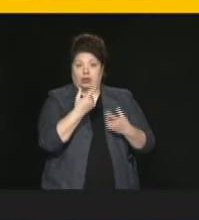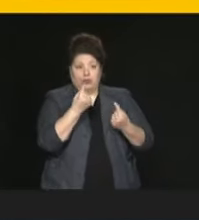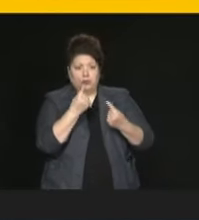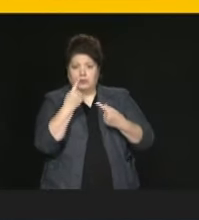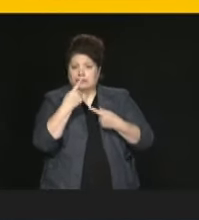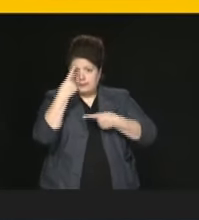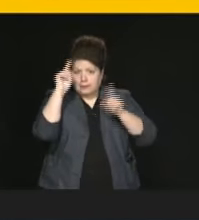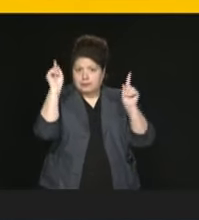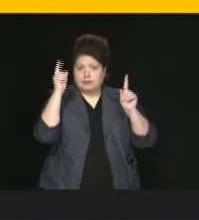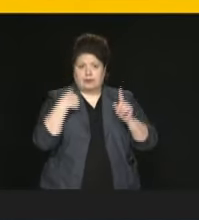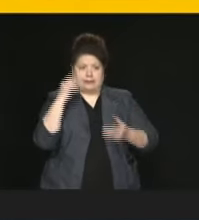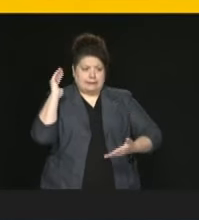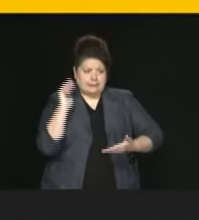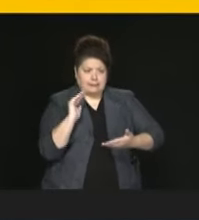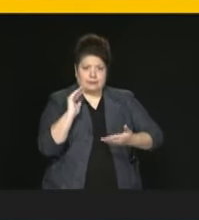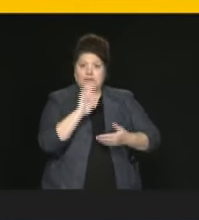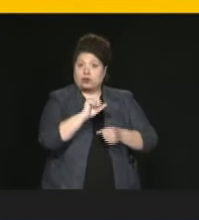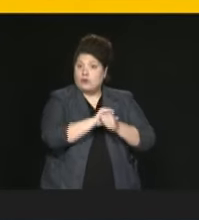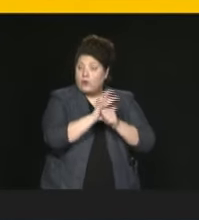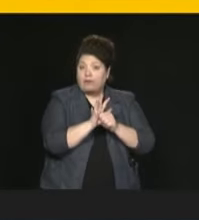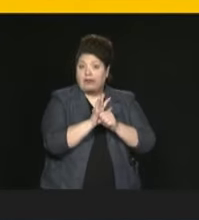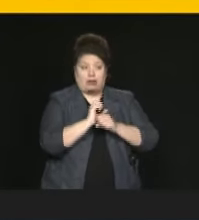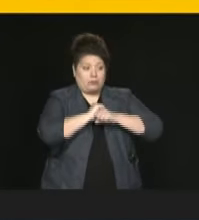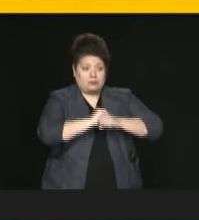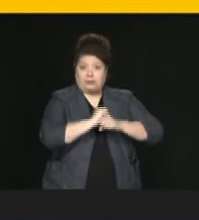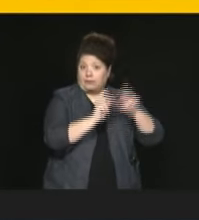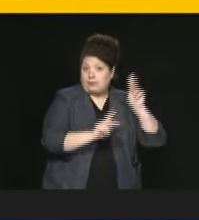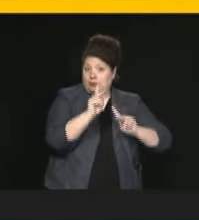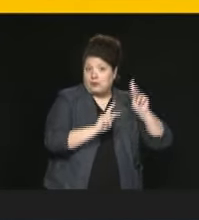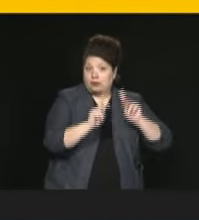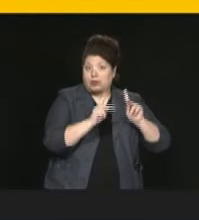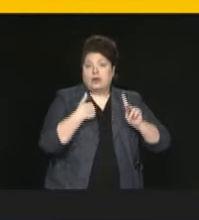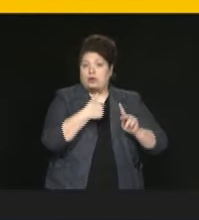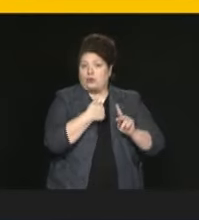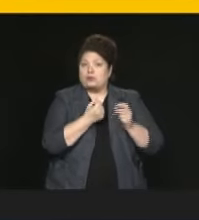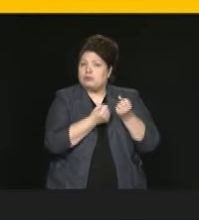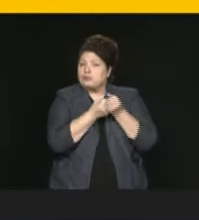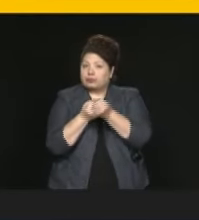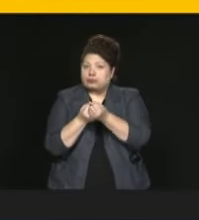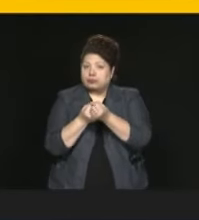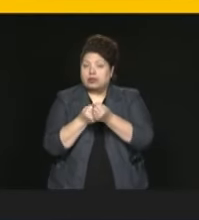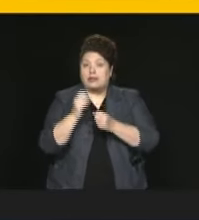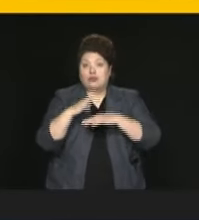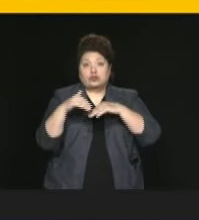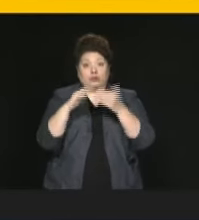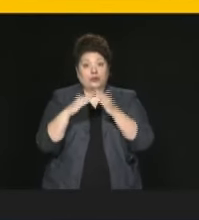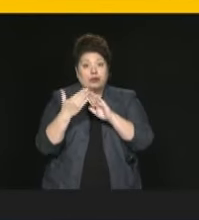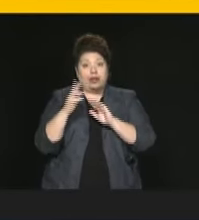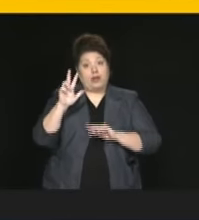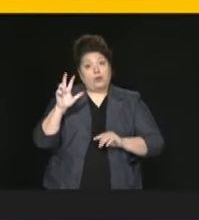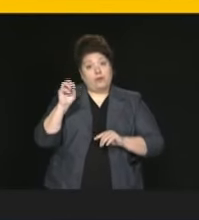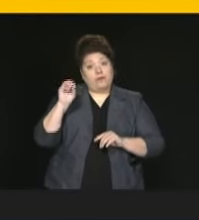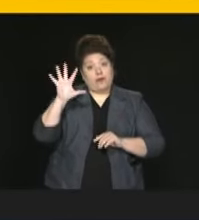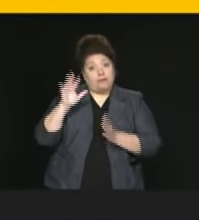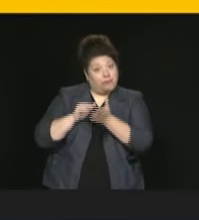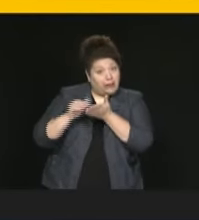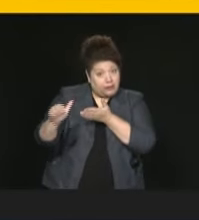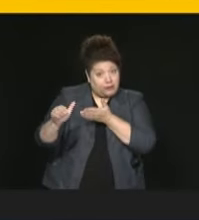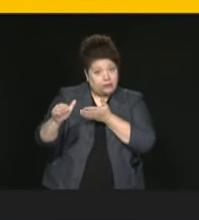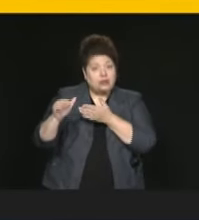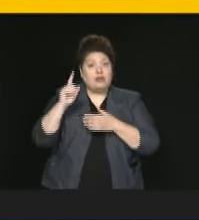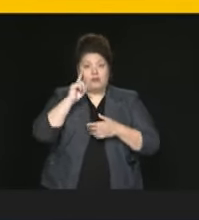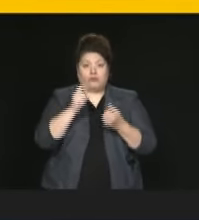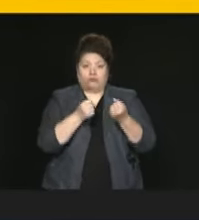we have announced a support fund for Indigenous communities of $305 million in order to meet the immediate needs